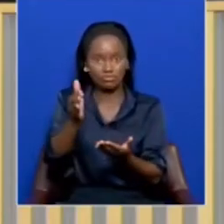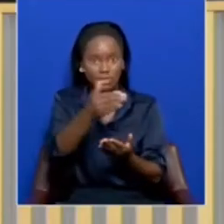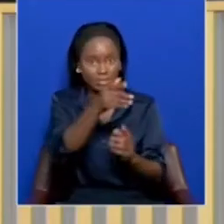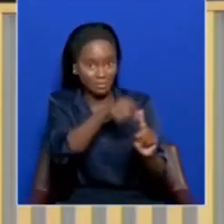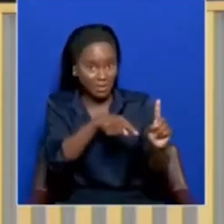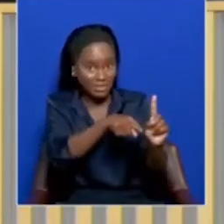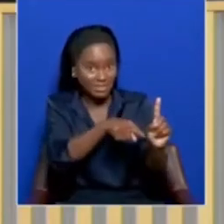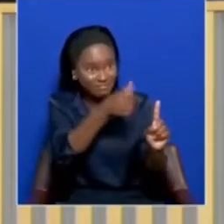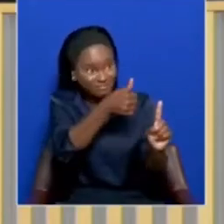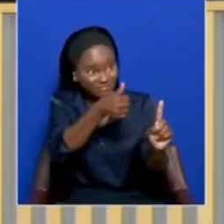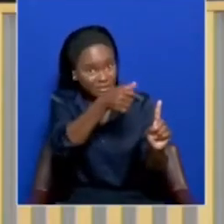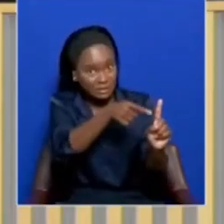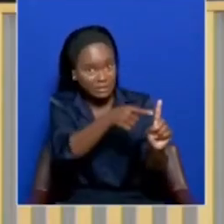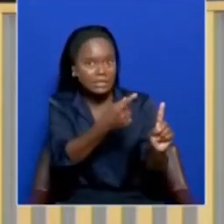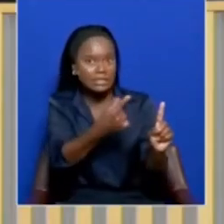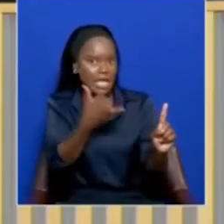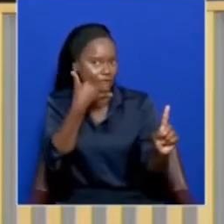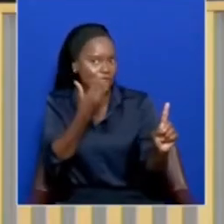No,